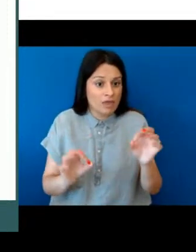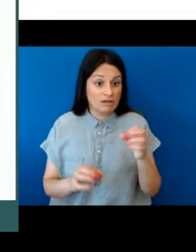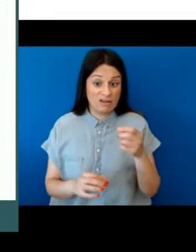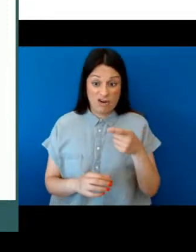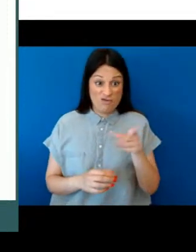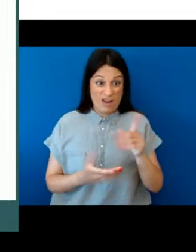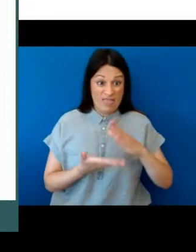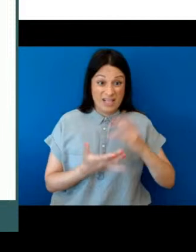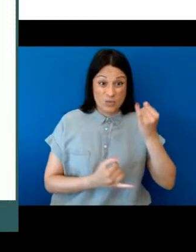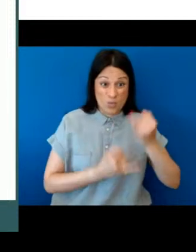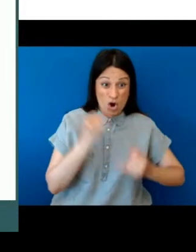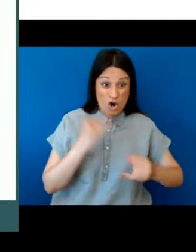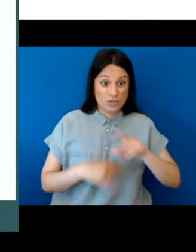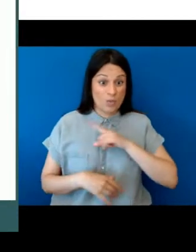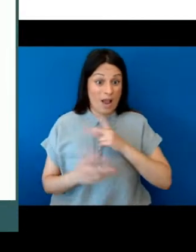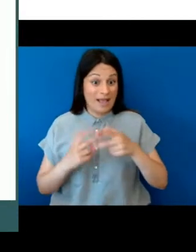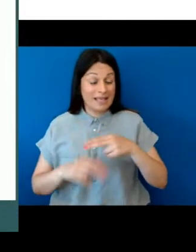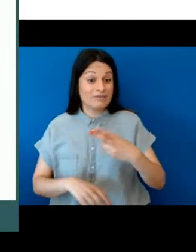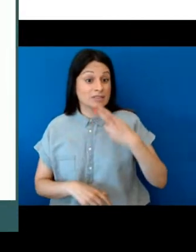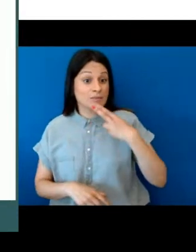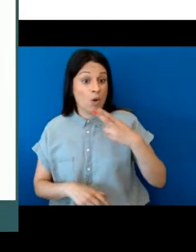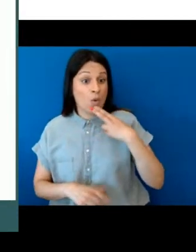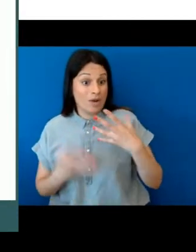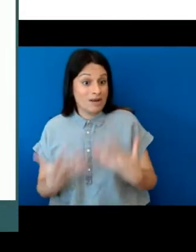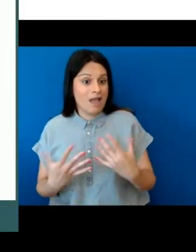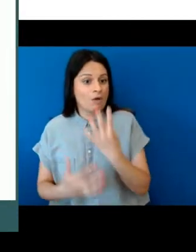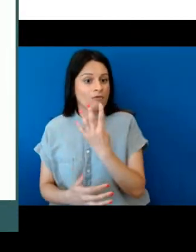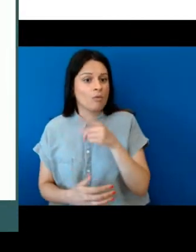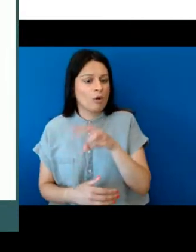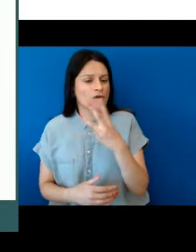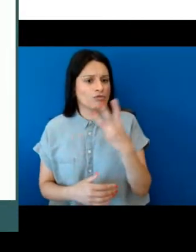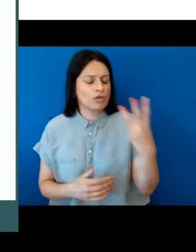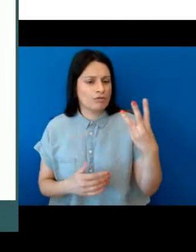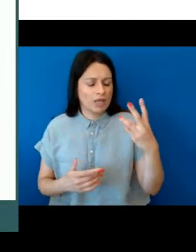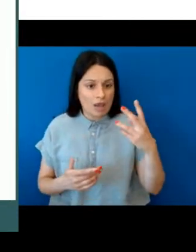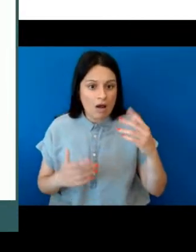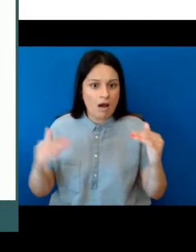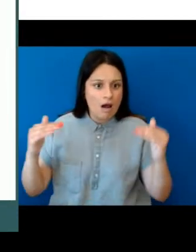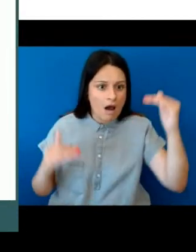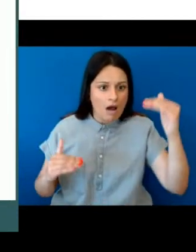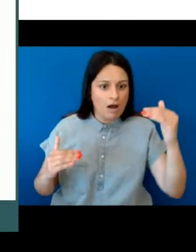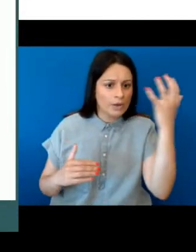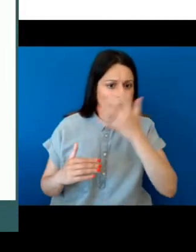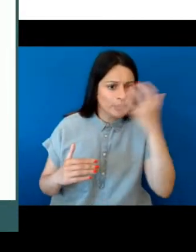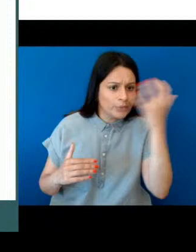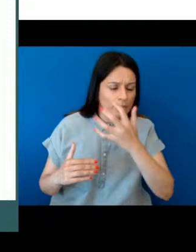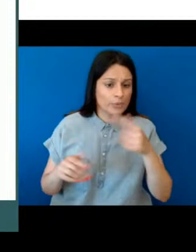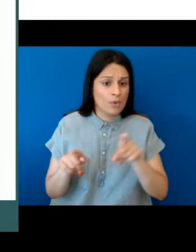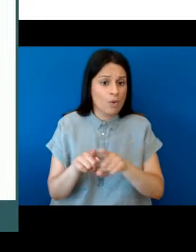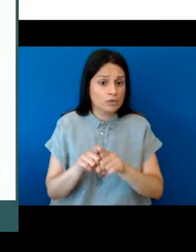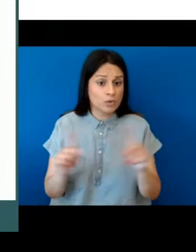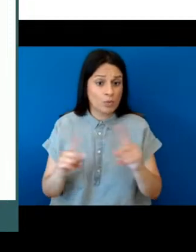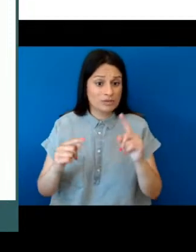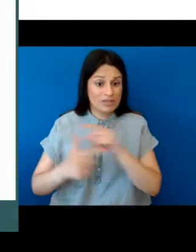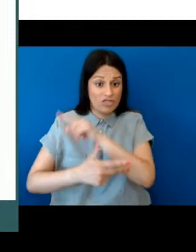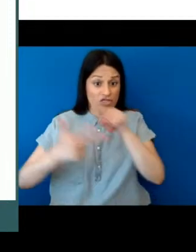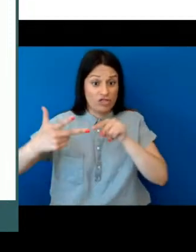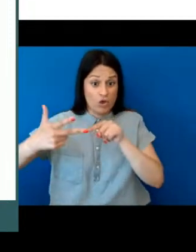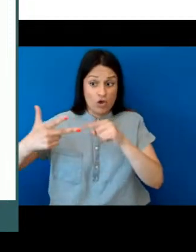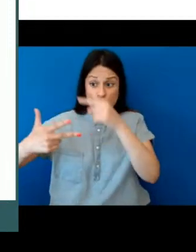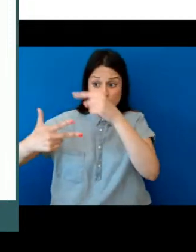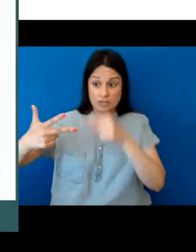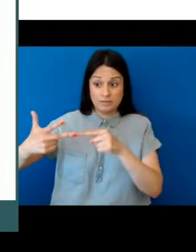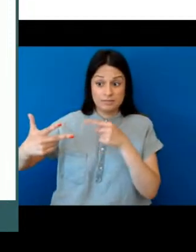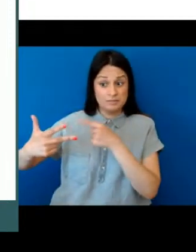is 4.33. It's also higher than the figure at the bottom, which is